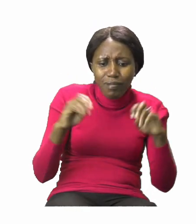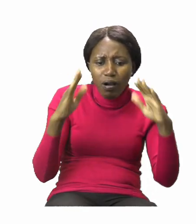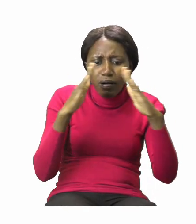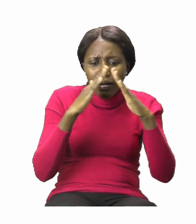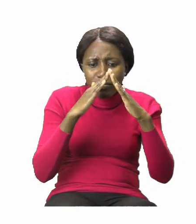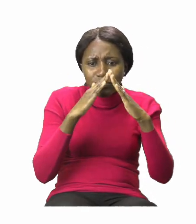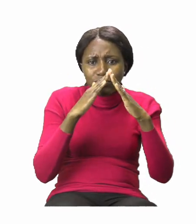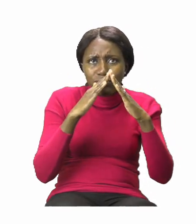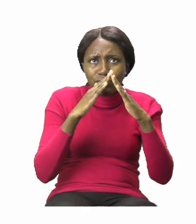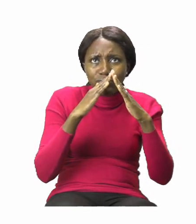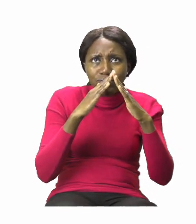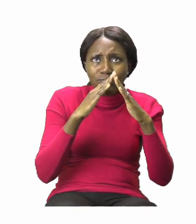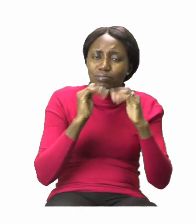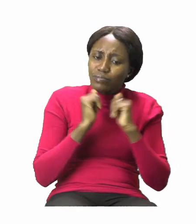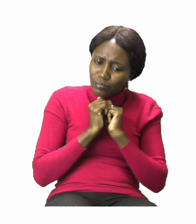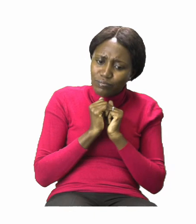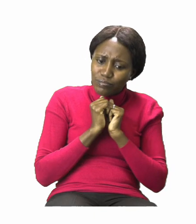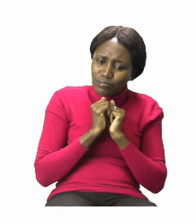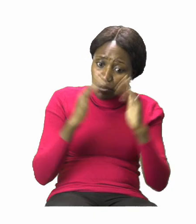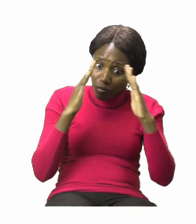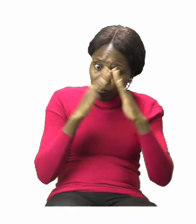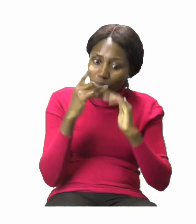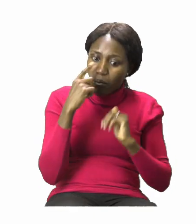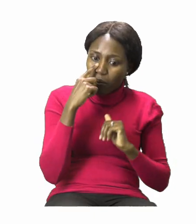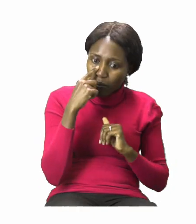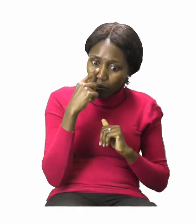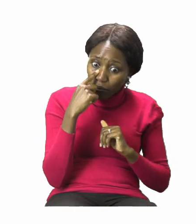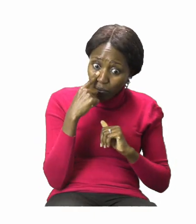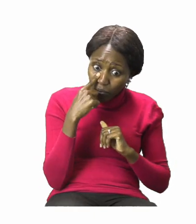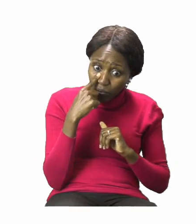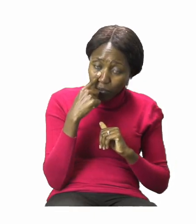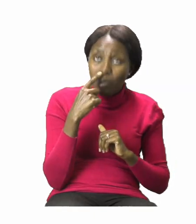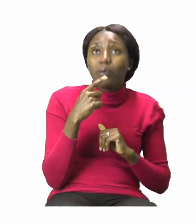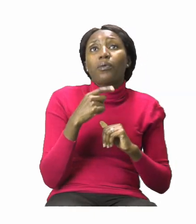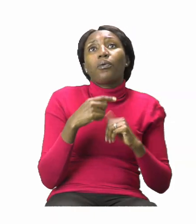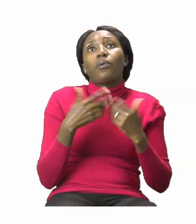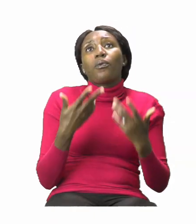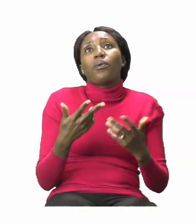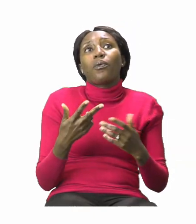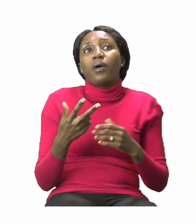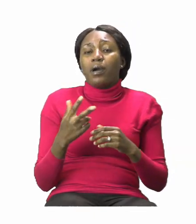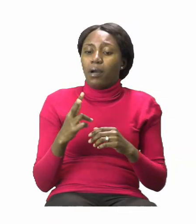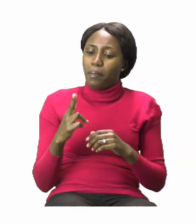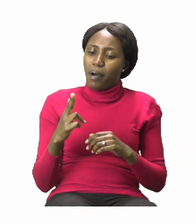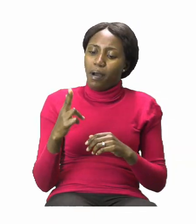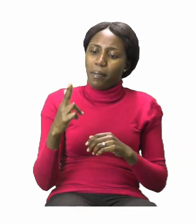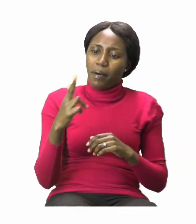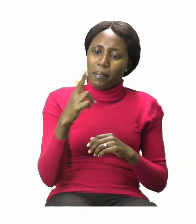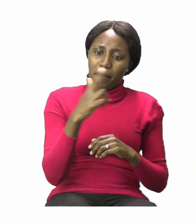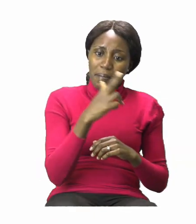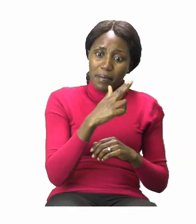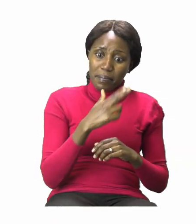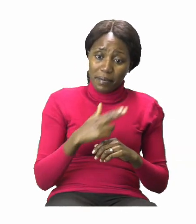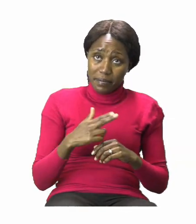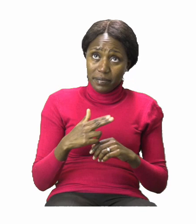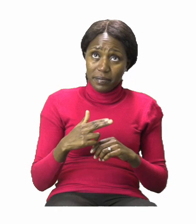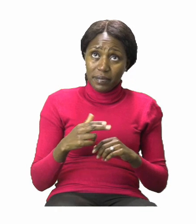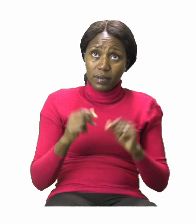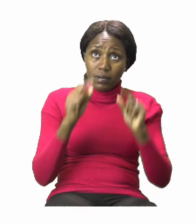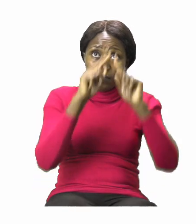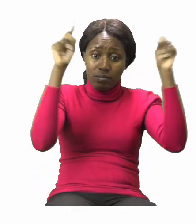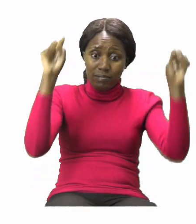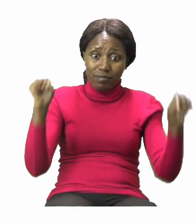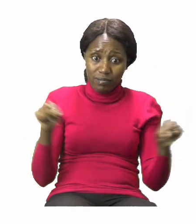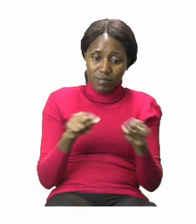newspaper. Then when you find it, you're going to cut it out and paste it on the page. Now, it can